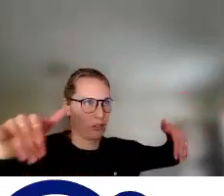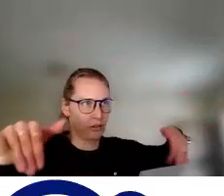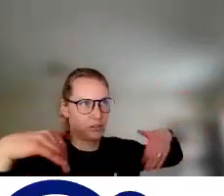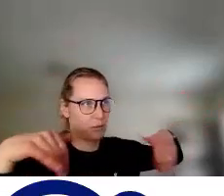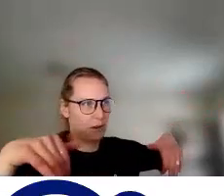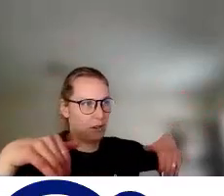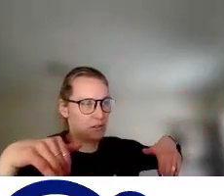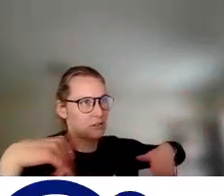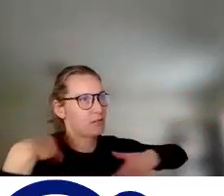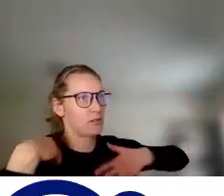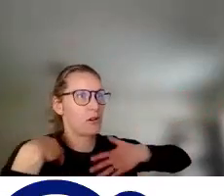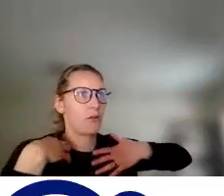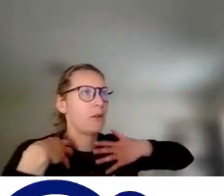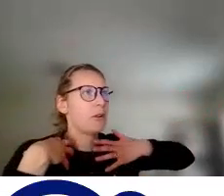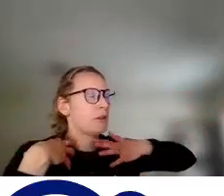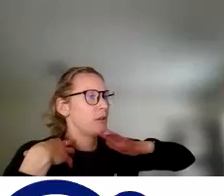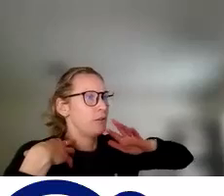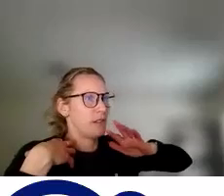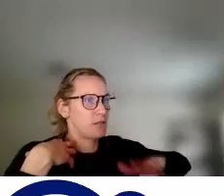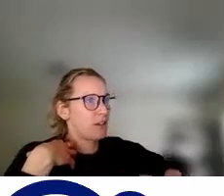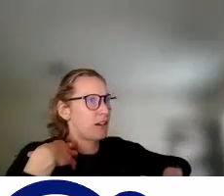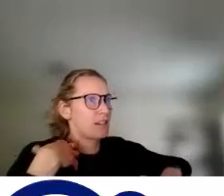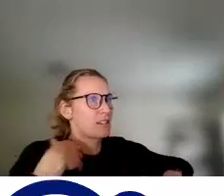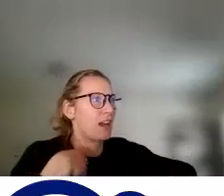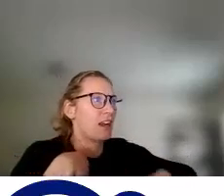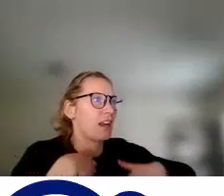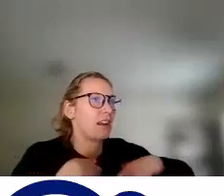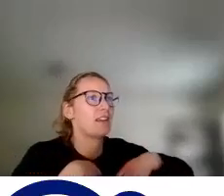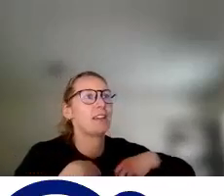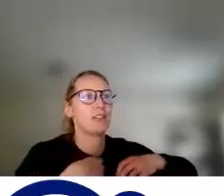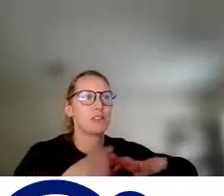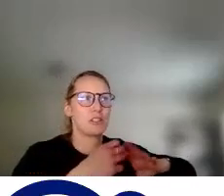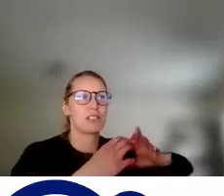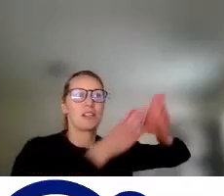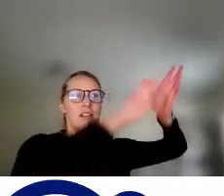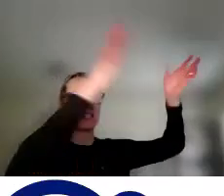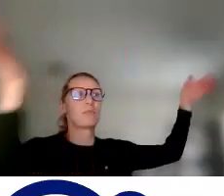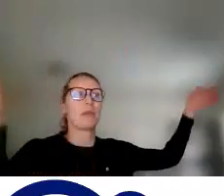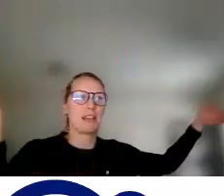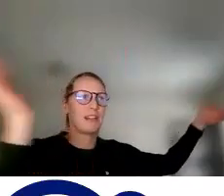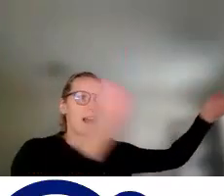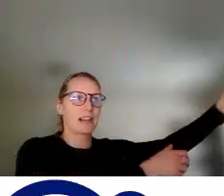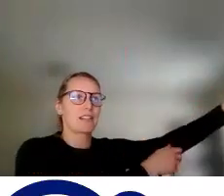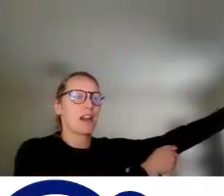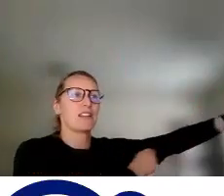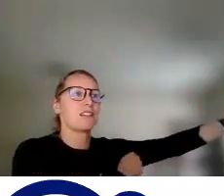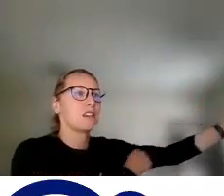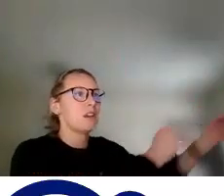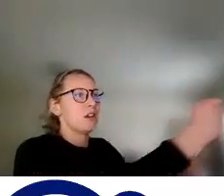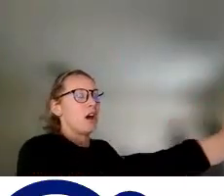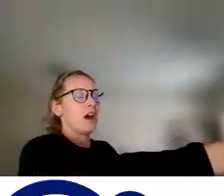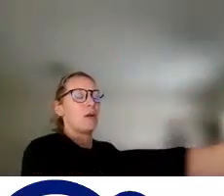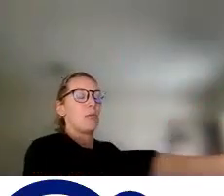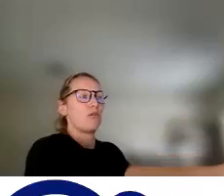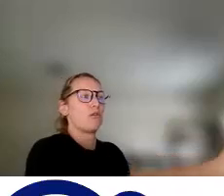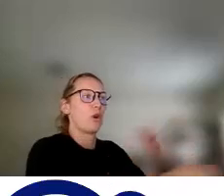all the other children's waivers. So that's very exciting. It'll just expand